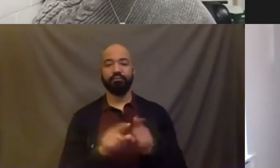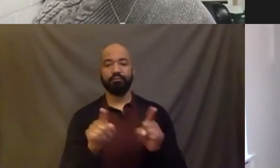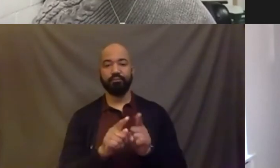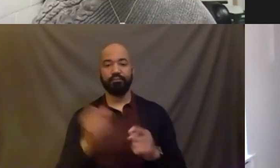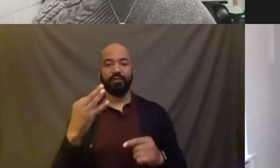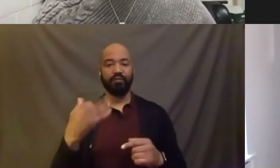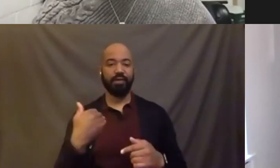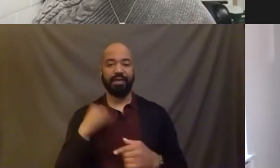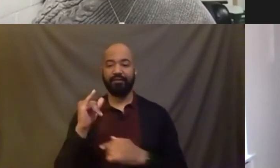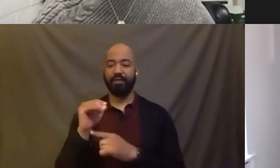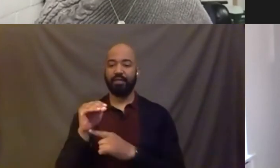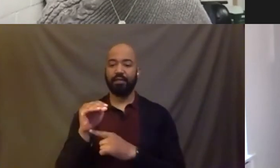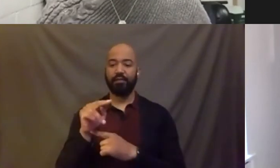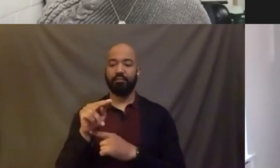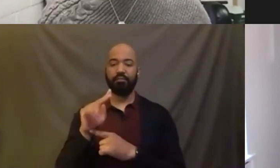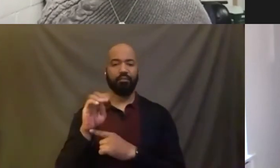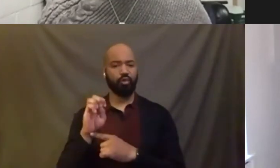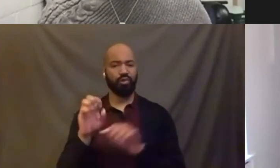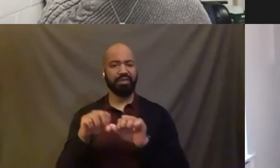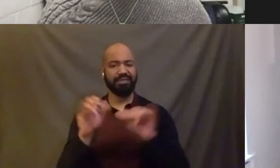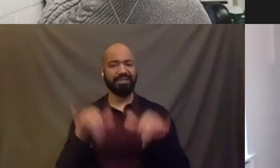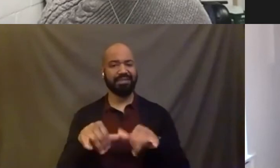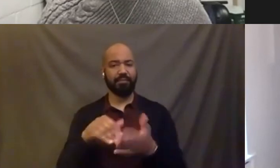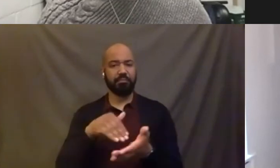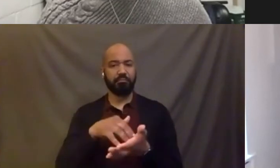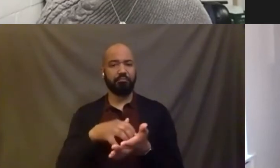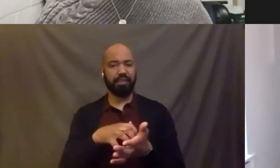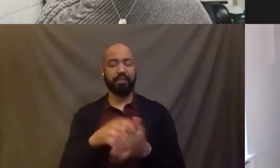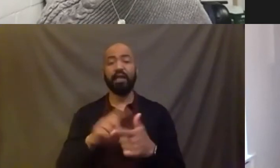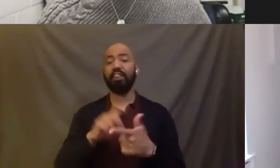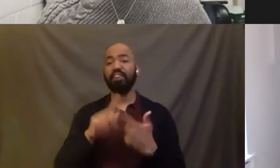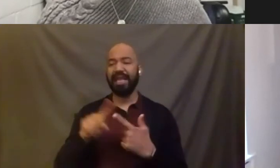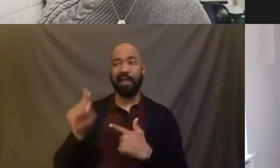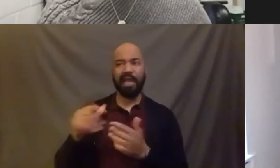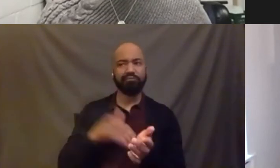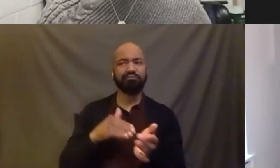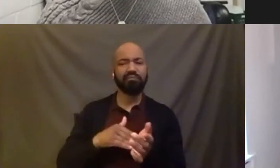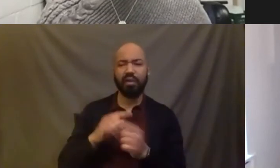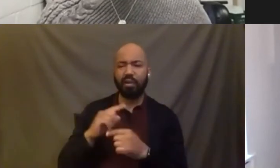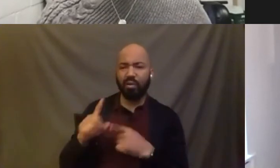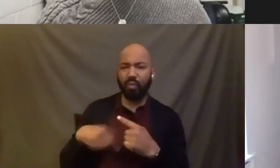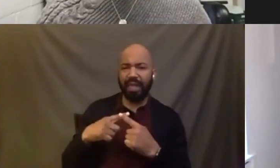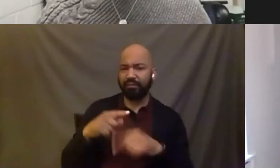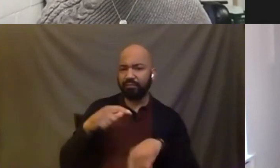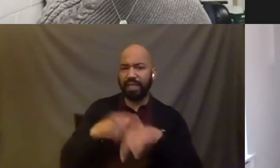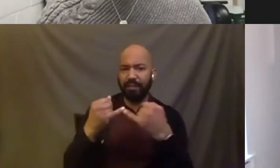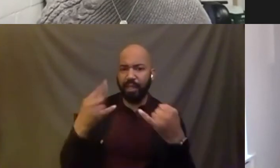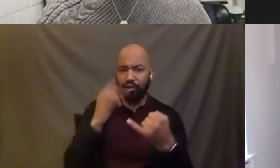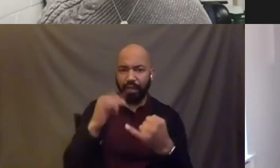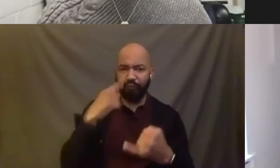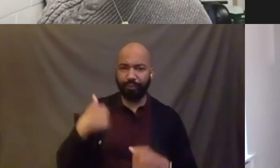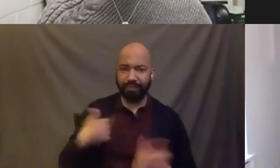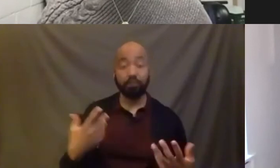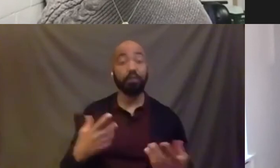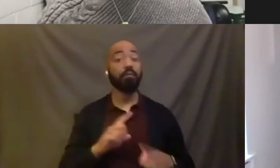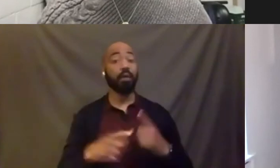want to talk to your specialists about what the timing of your vaccination should look like. So it doesn't mean that you shouldn't get vaccinated. It may be that the